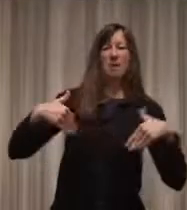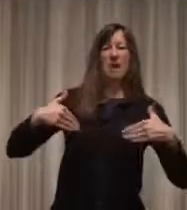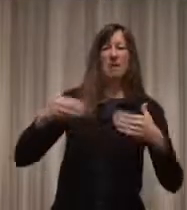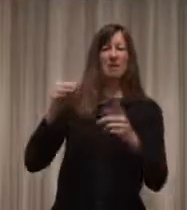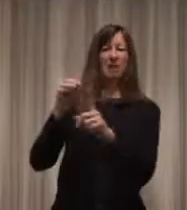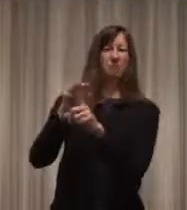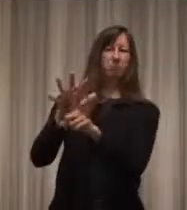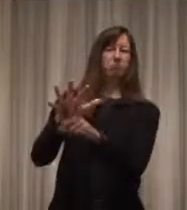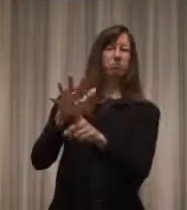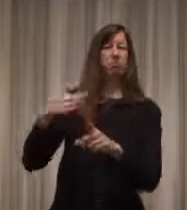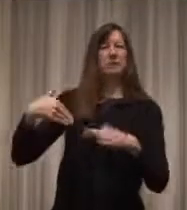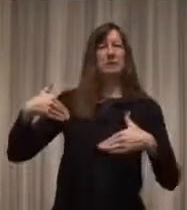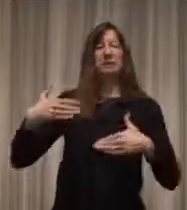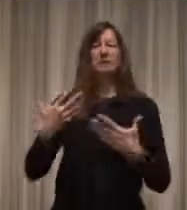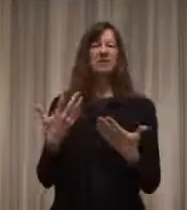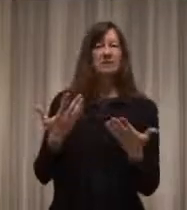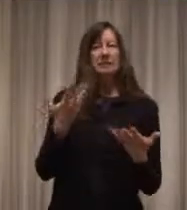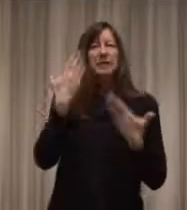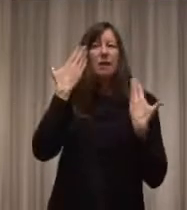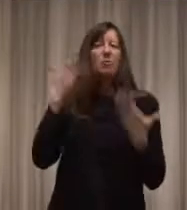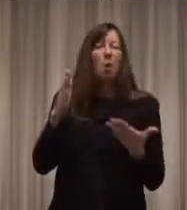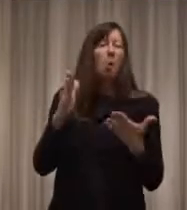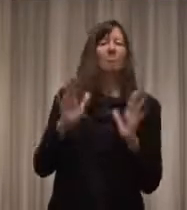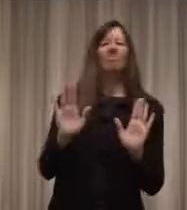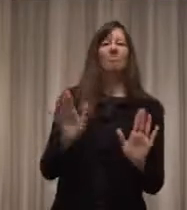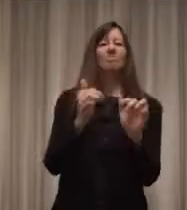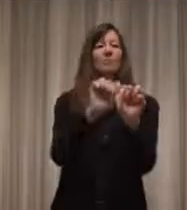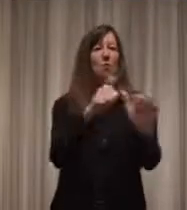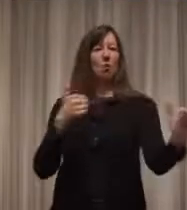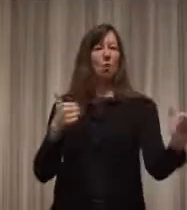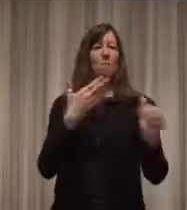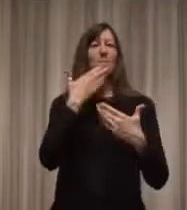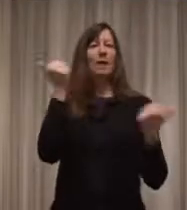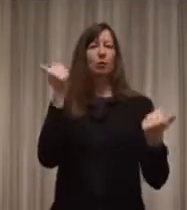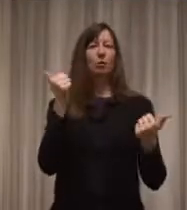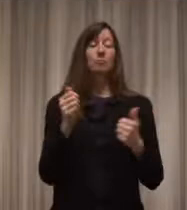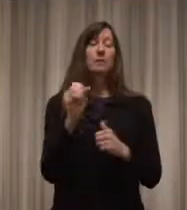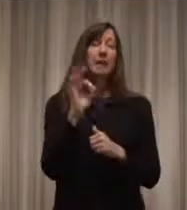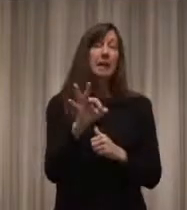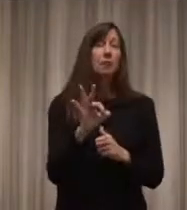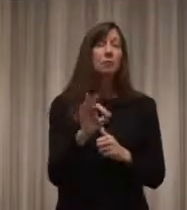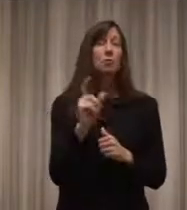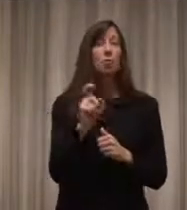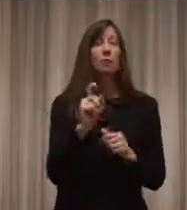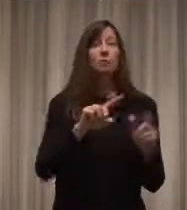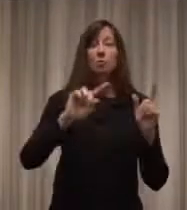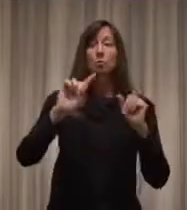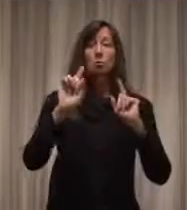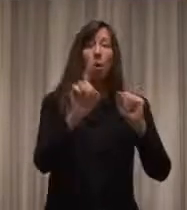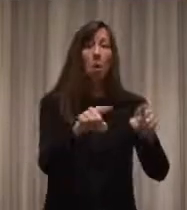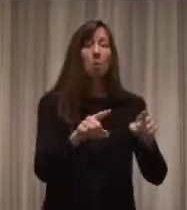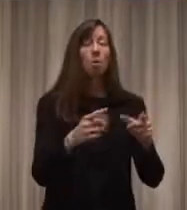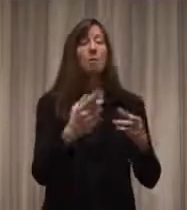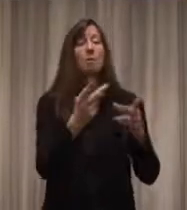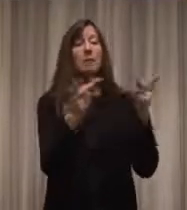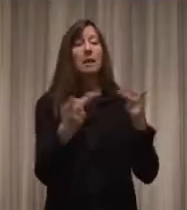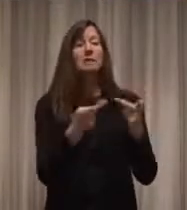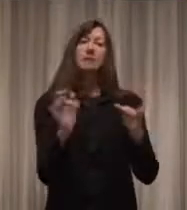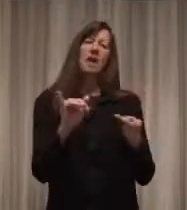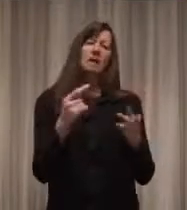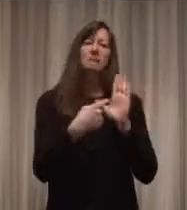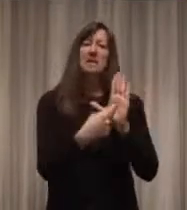mask indoors, that's what many of us are doing at our workplaces if we do have to work. That is,